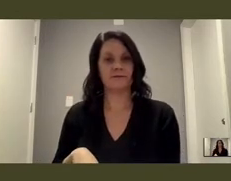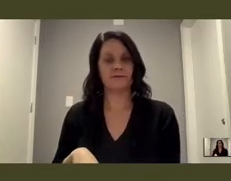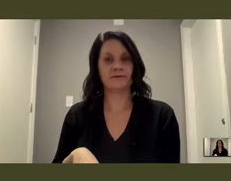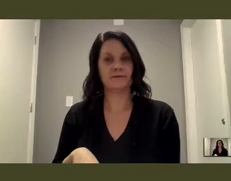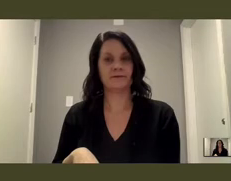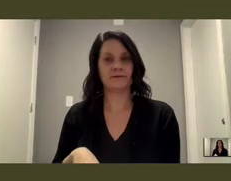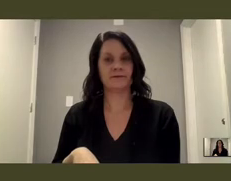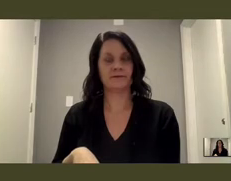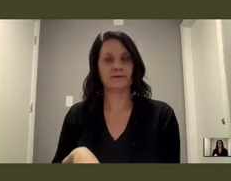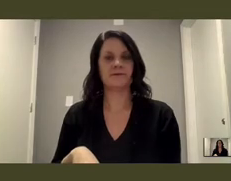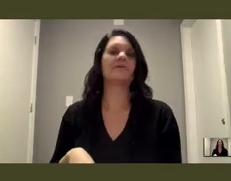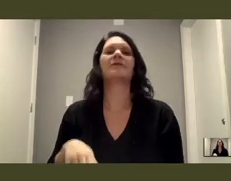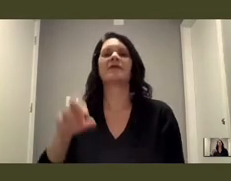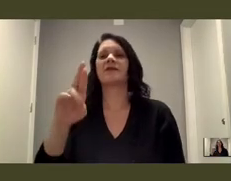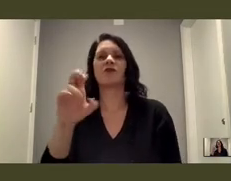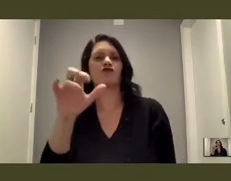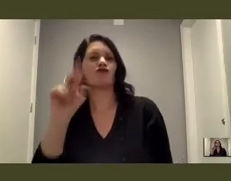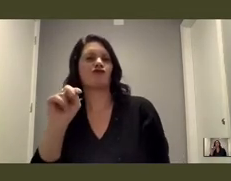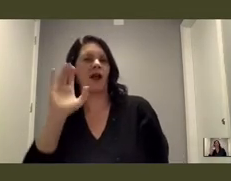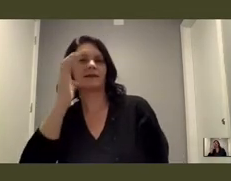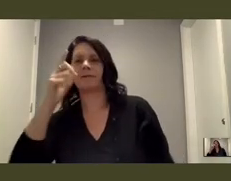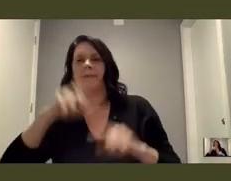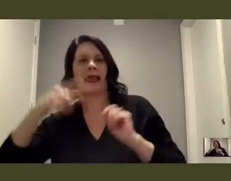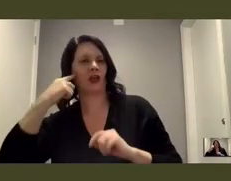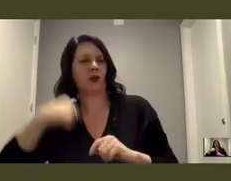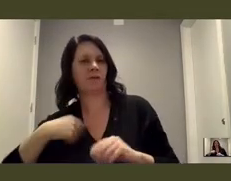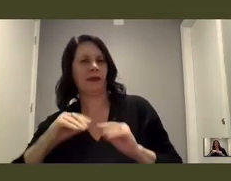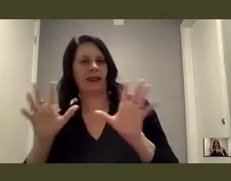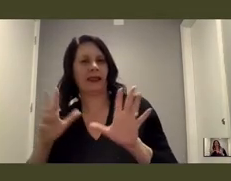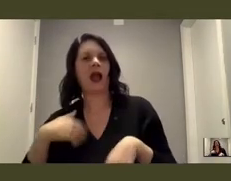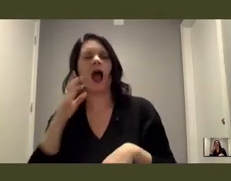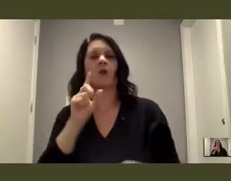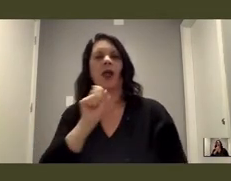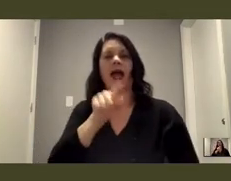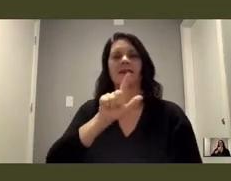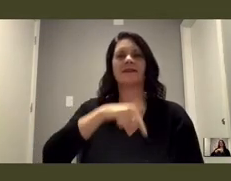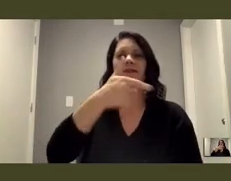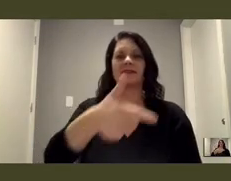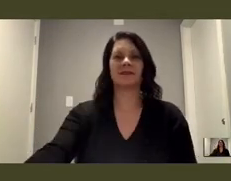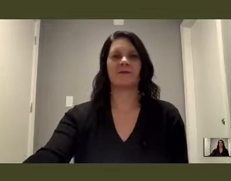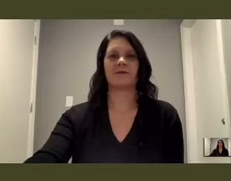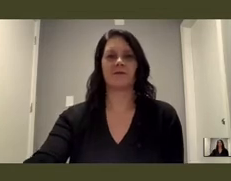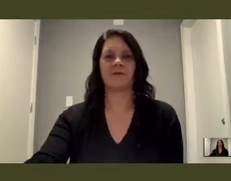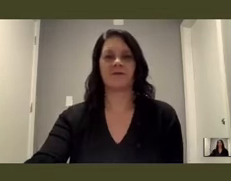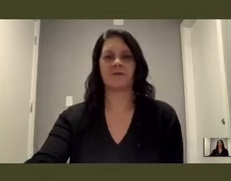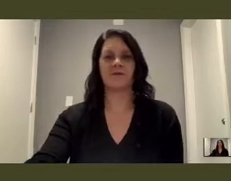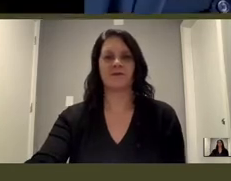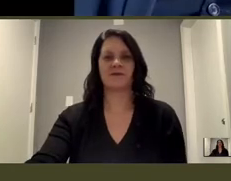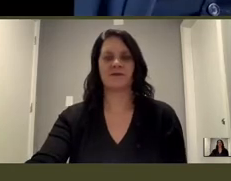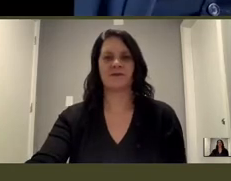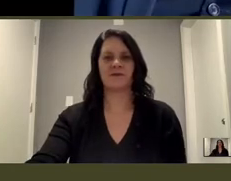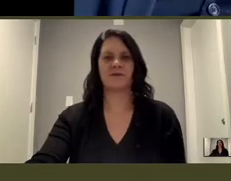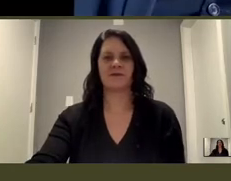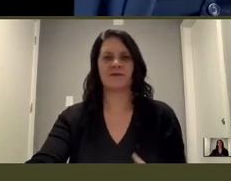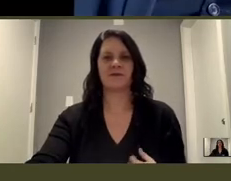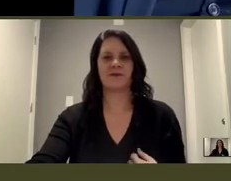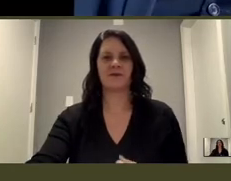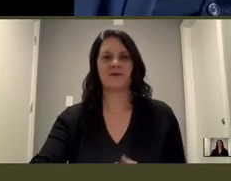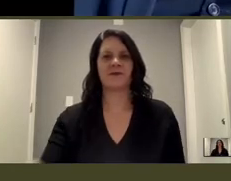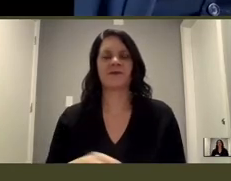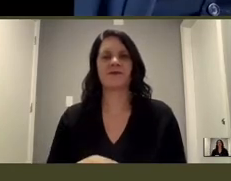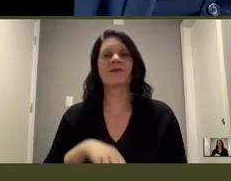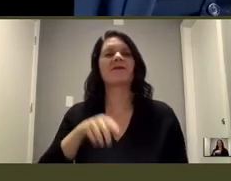Okay, Ron doesn't seem to be able to hear me. So I will ask you, Minoru, what do you think about that poll?